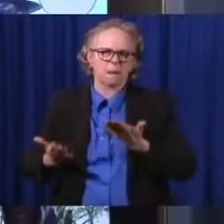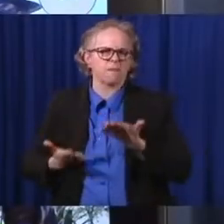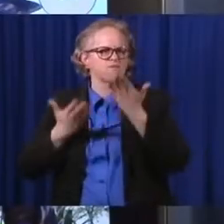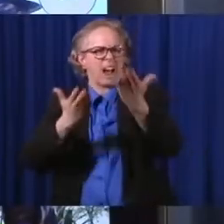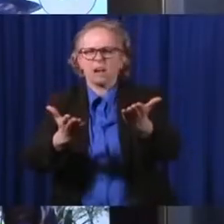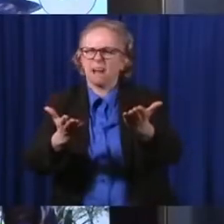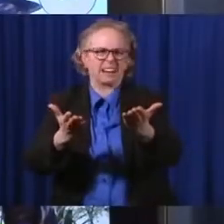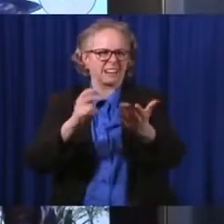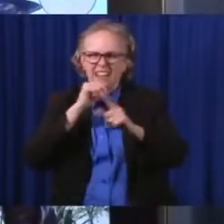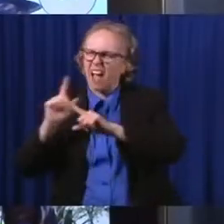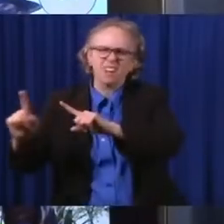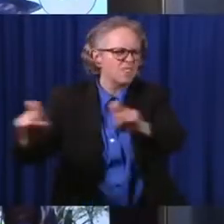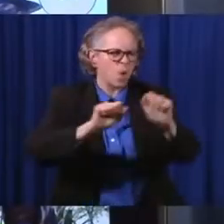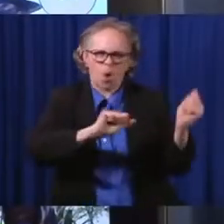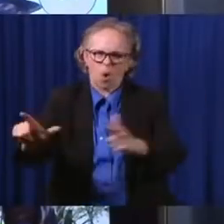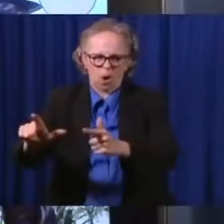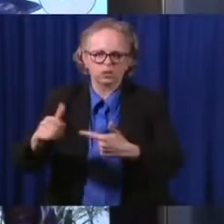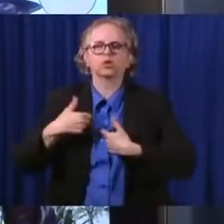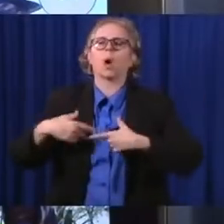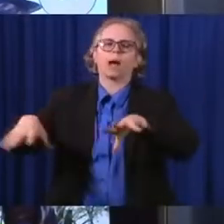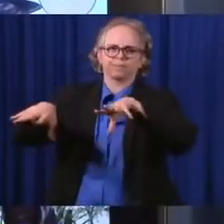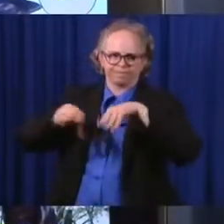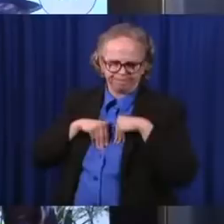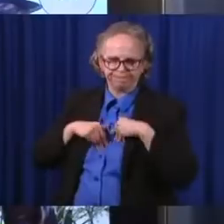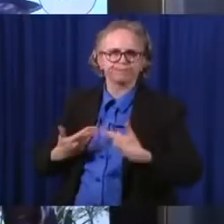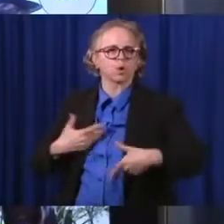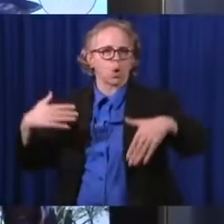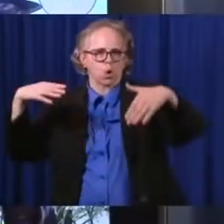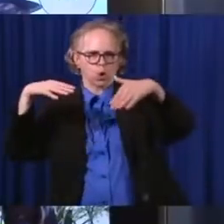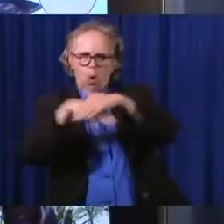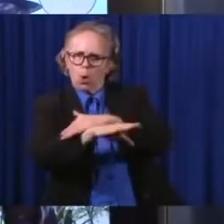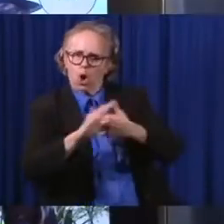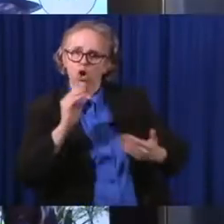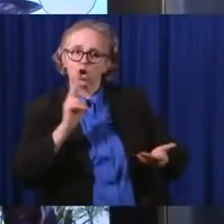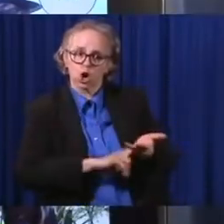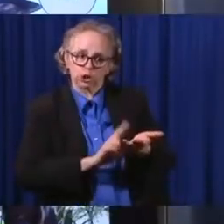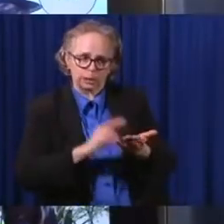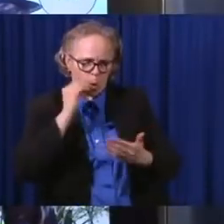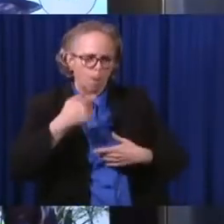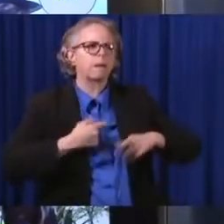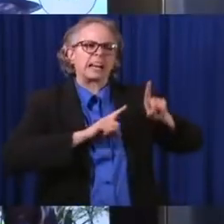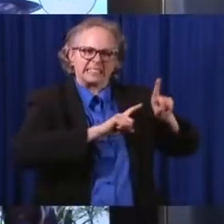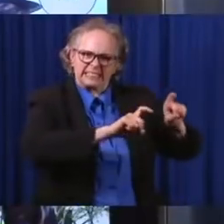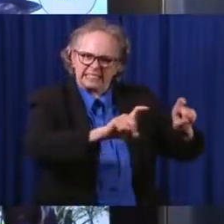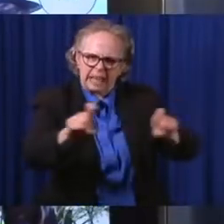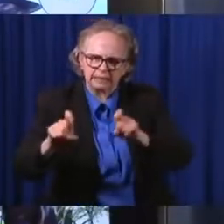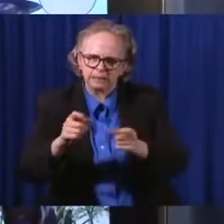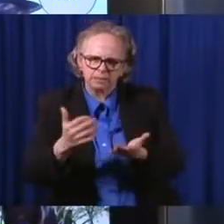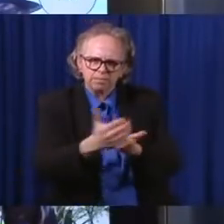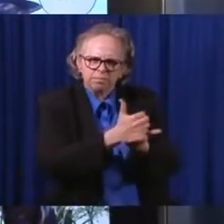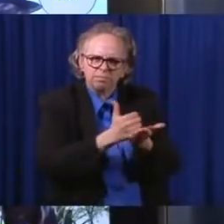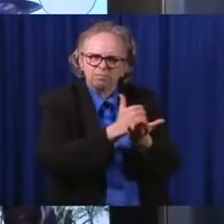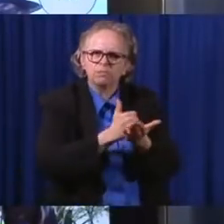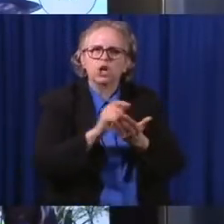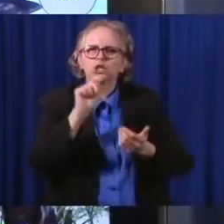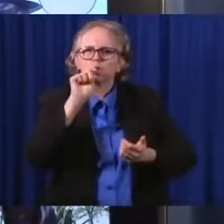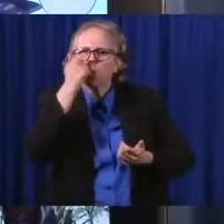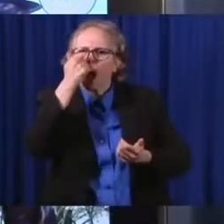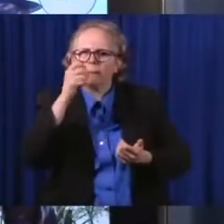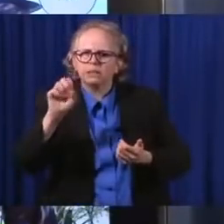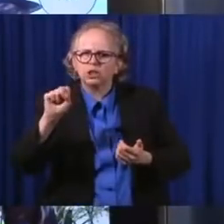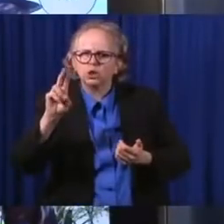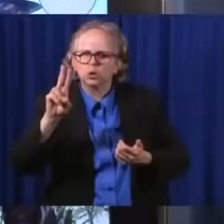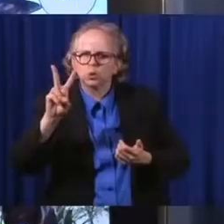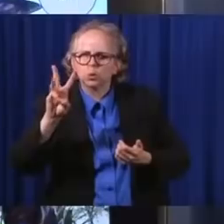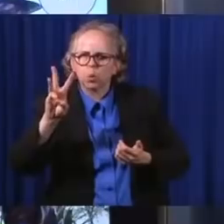then the National Guard teams will actually go into the facilities and collect the specimens, what we call swabbing. And again, we